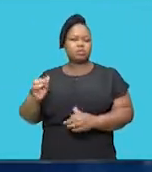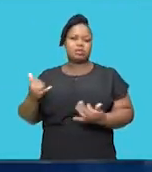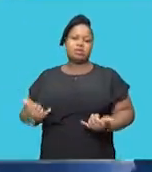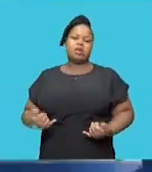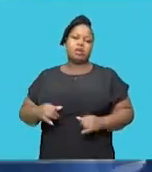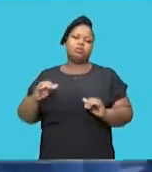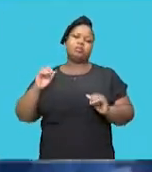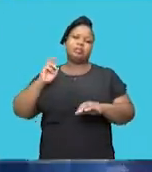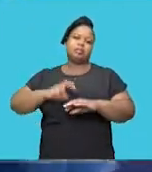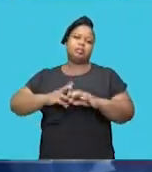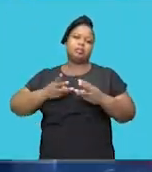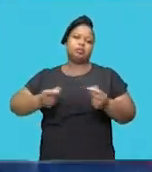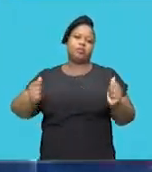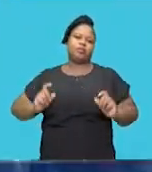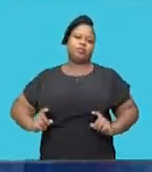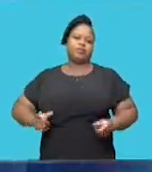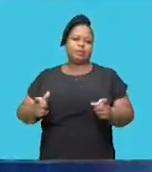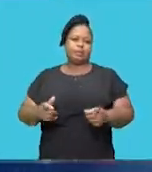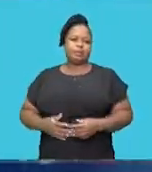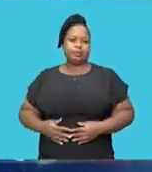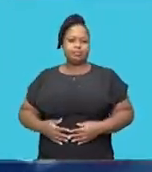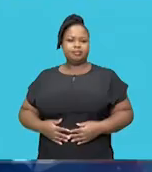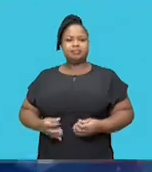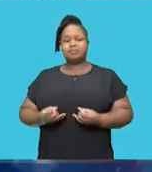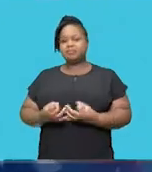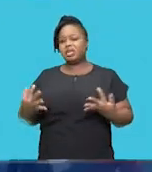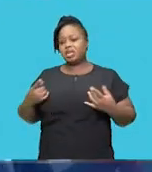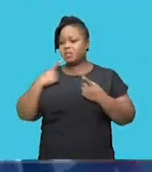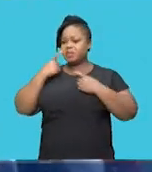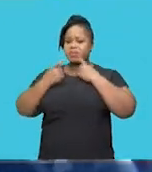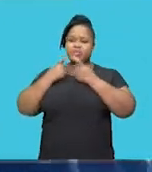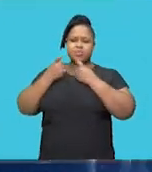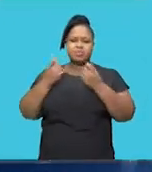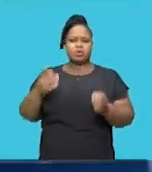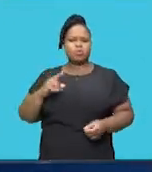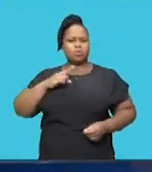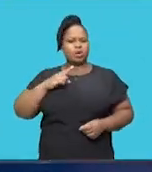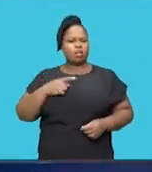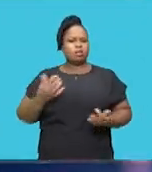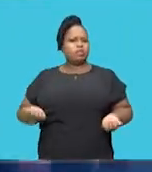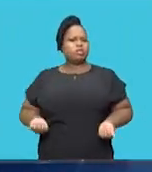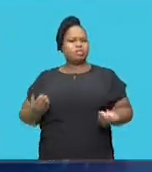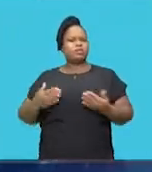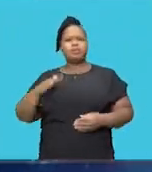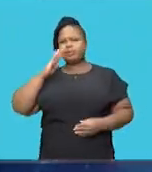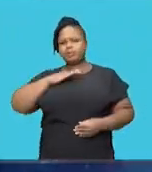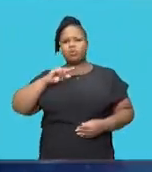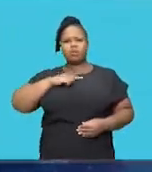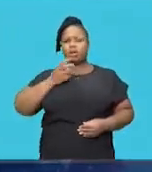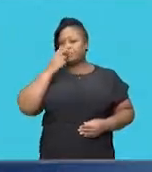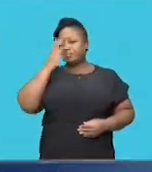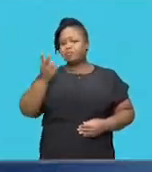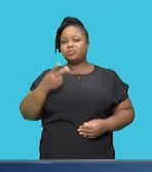ingqwalasela ngokukhawuleza. We've got so many grievances against poor service delivery. We got raw sewage that's